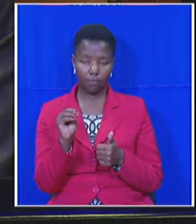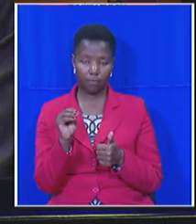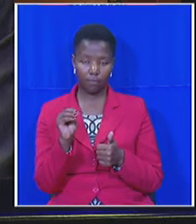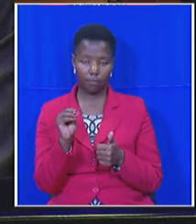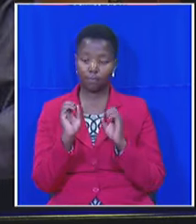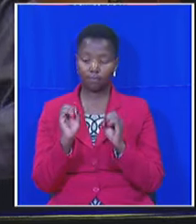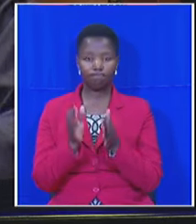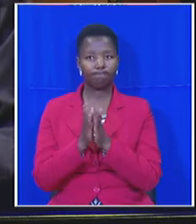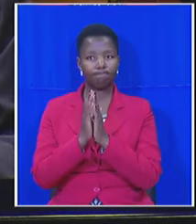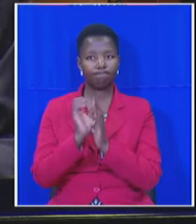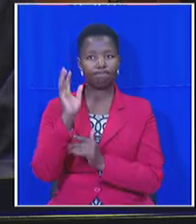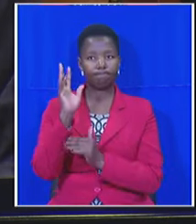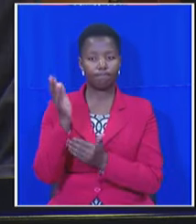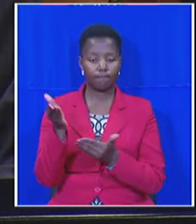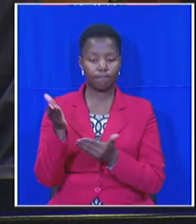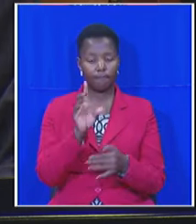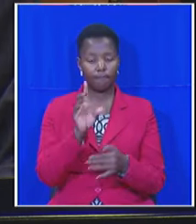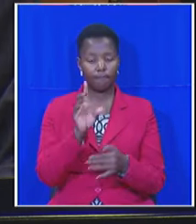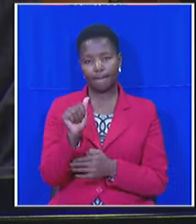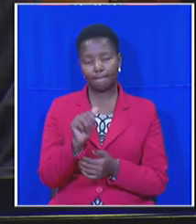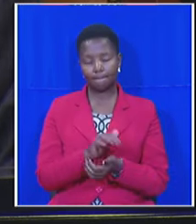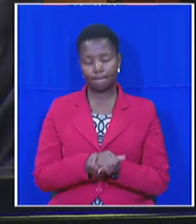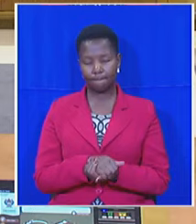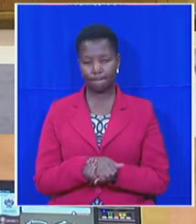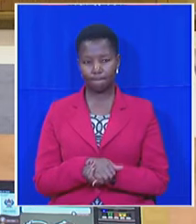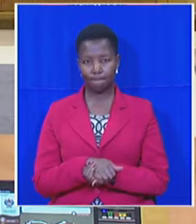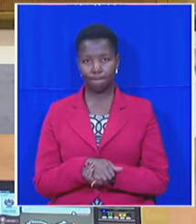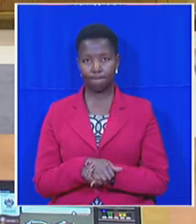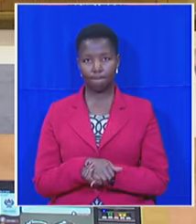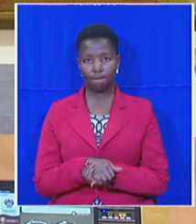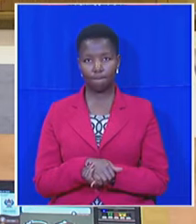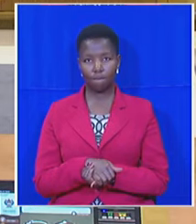There's a request for a declaration. I now recognize the Democratic Alliance.